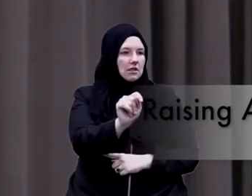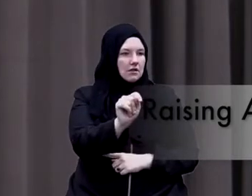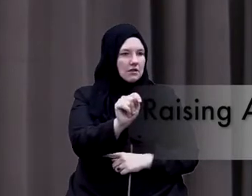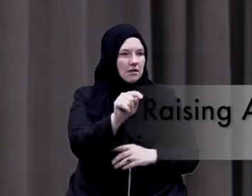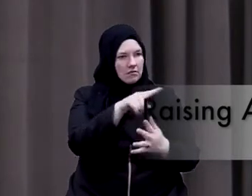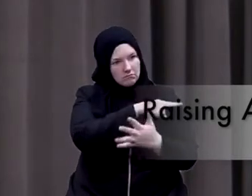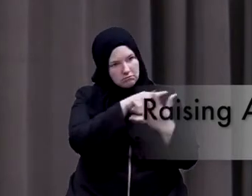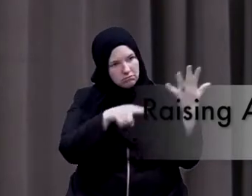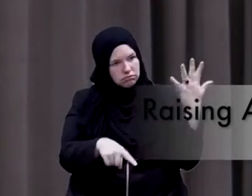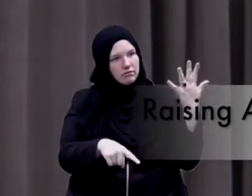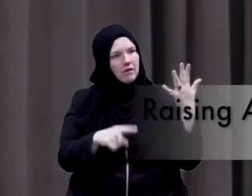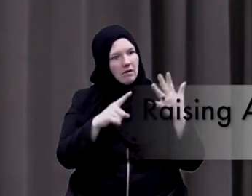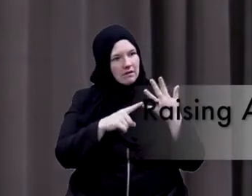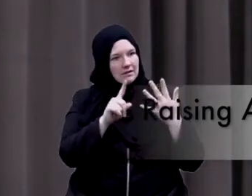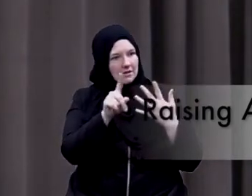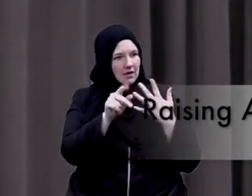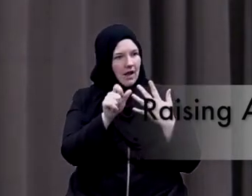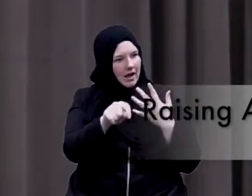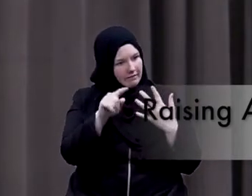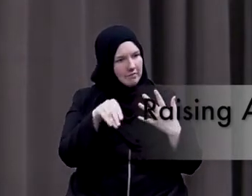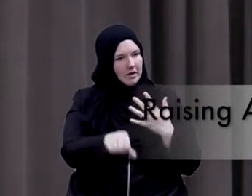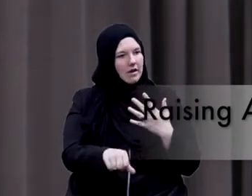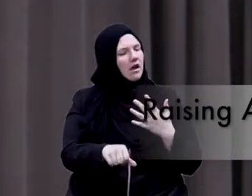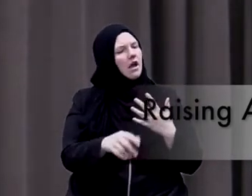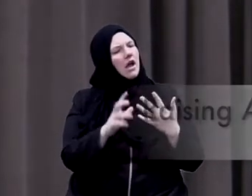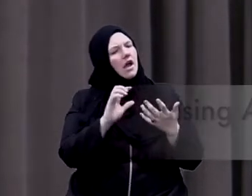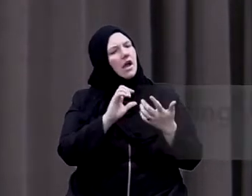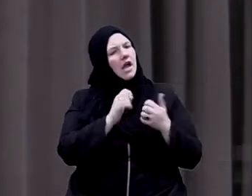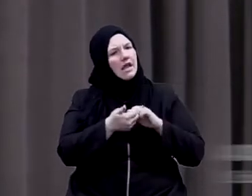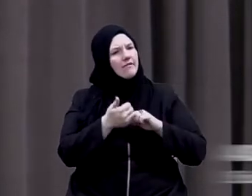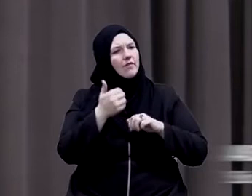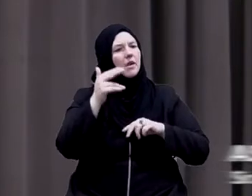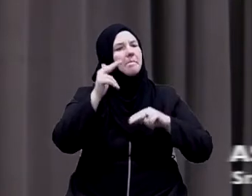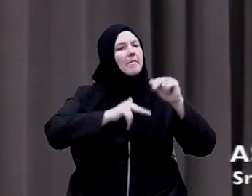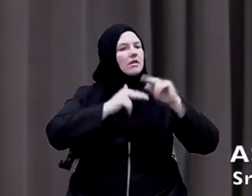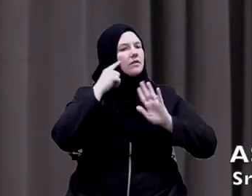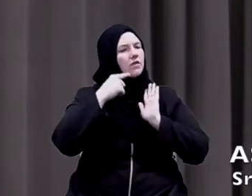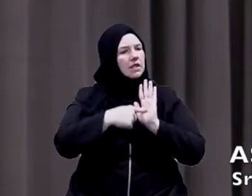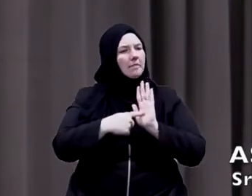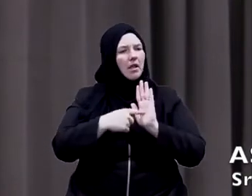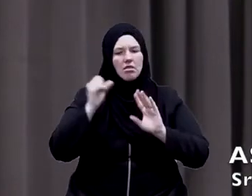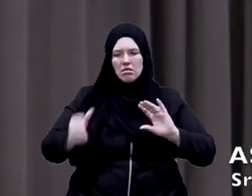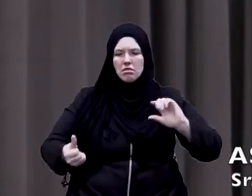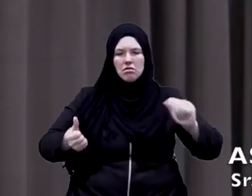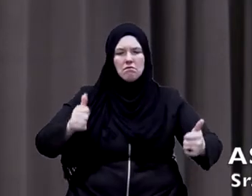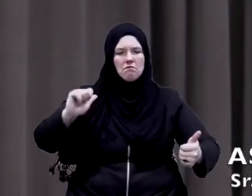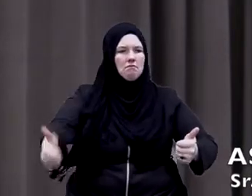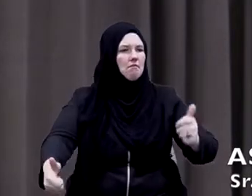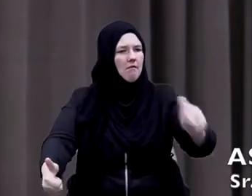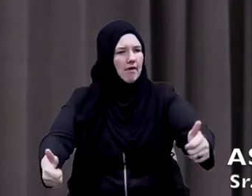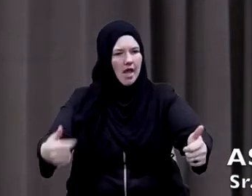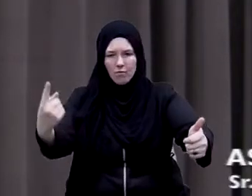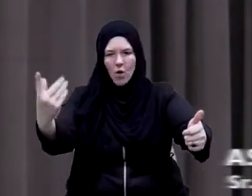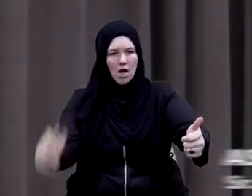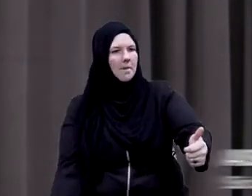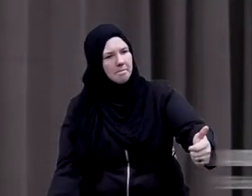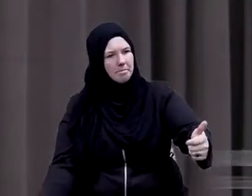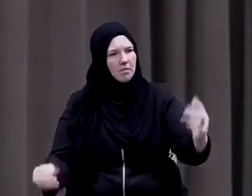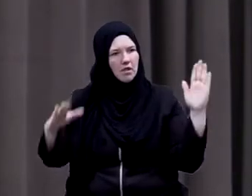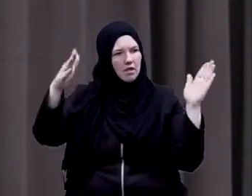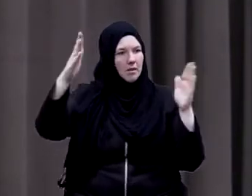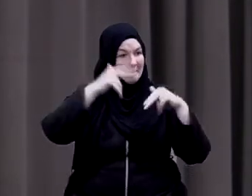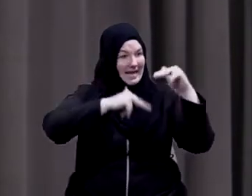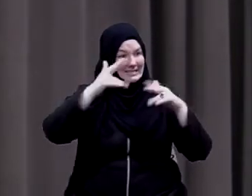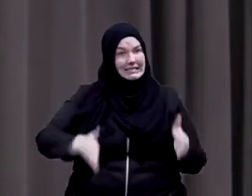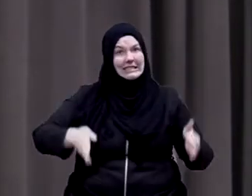building are not standing, how could this building stand? It cannot. So when we